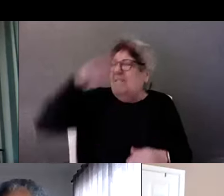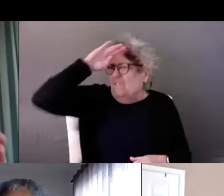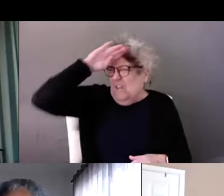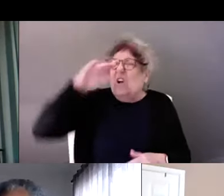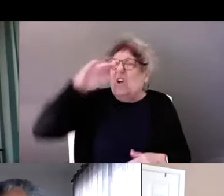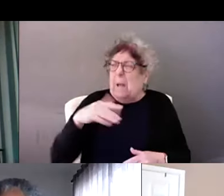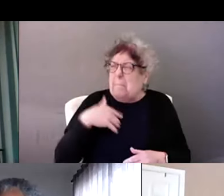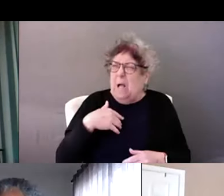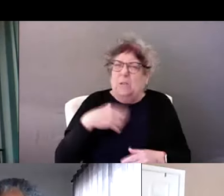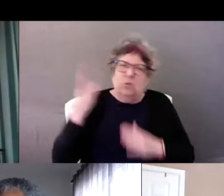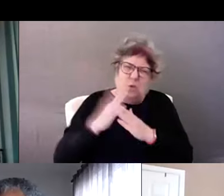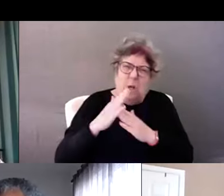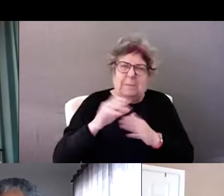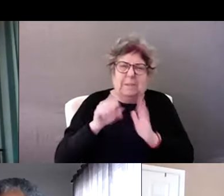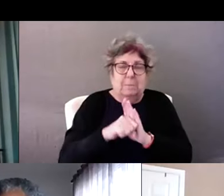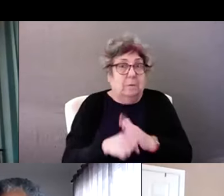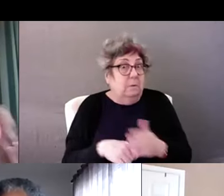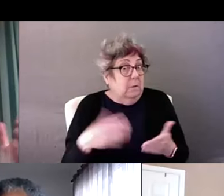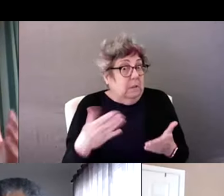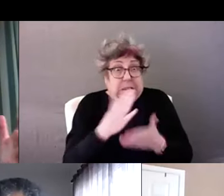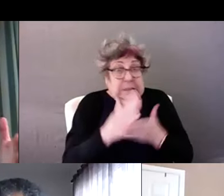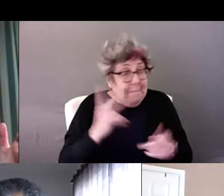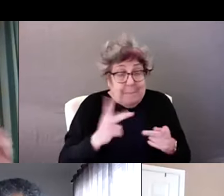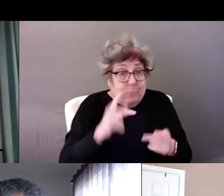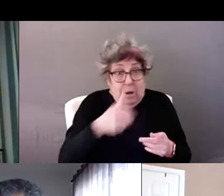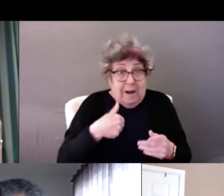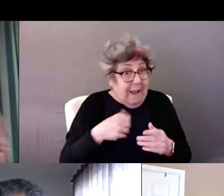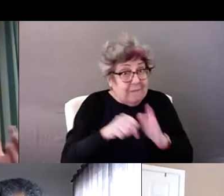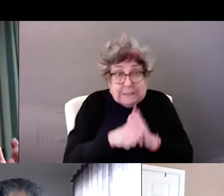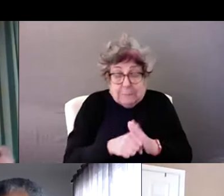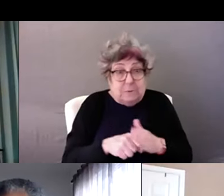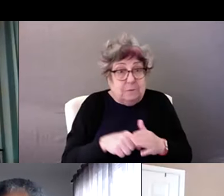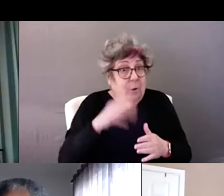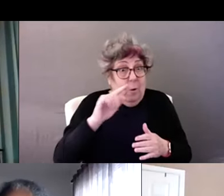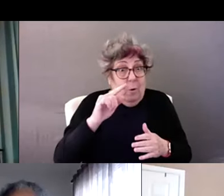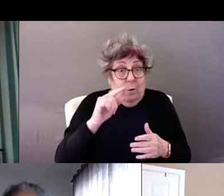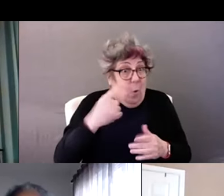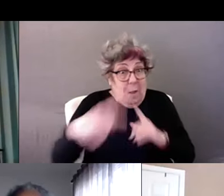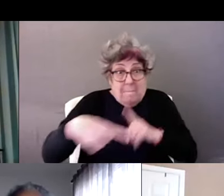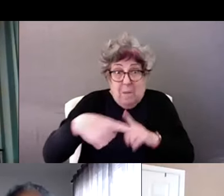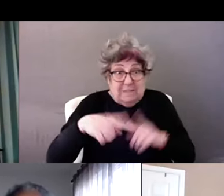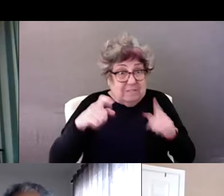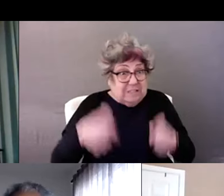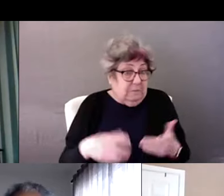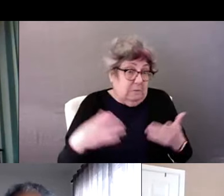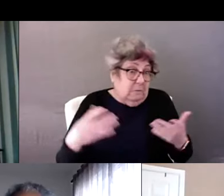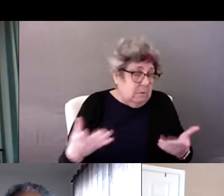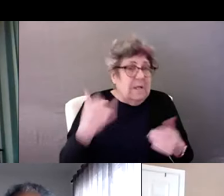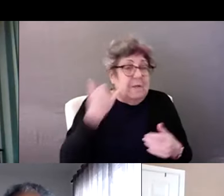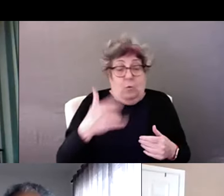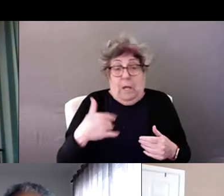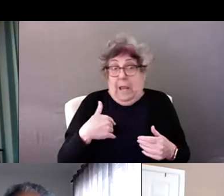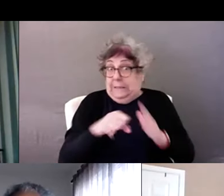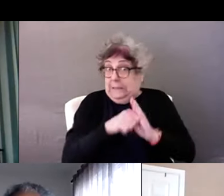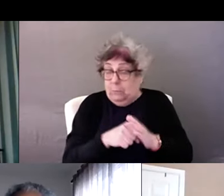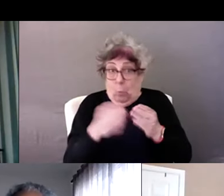some people didn't have any symptoms and they just have a positive test and they don't know how long to, you know, when my symptoms stop, right? So if you had symptoms and they went away,